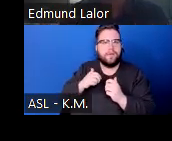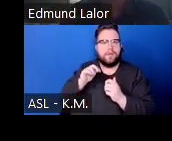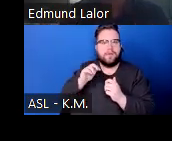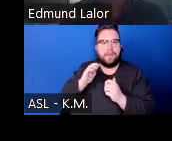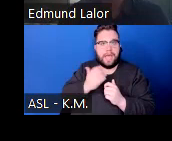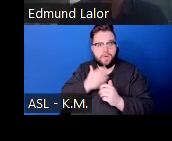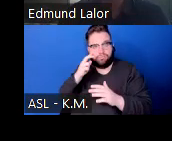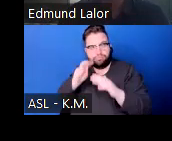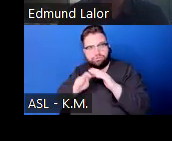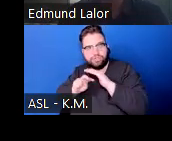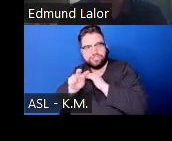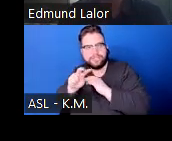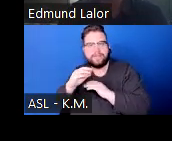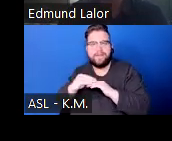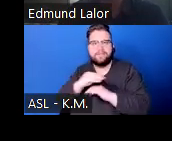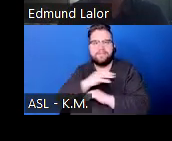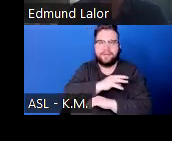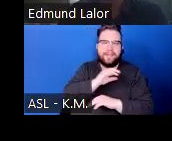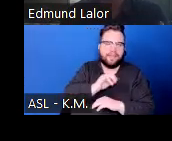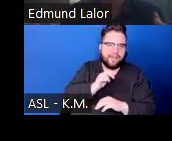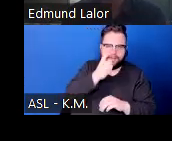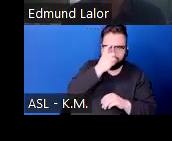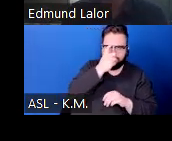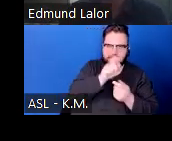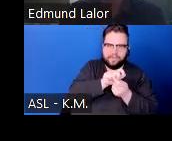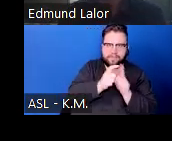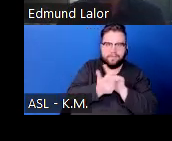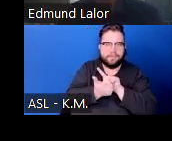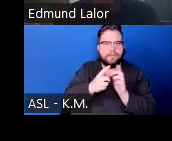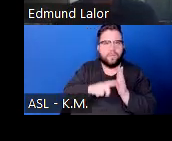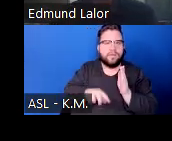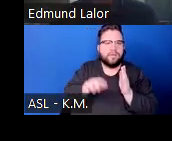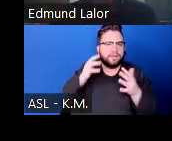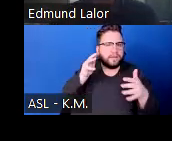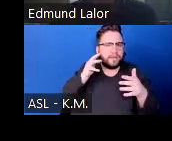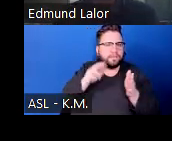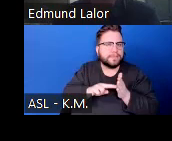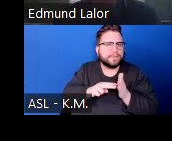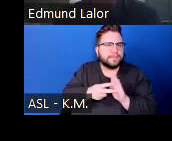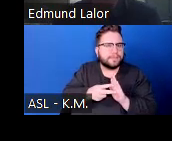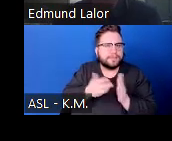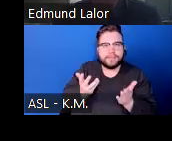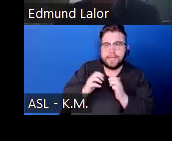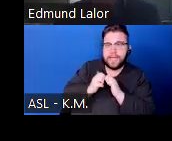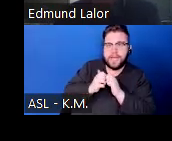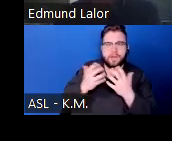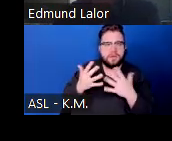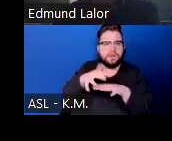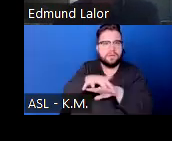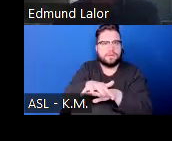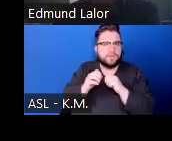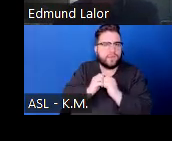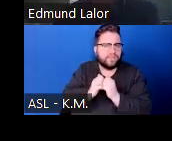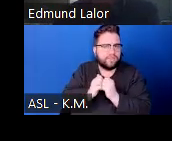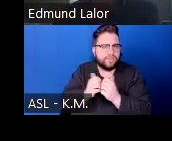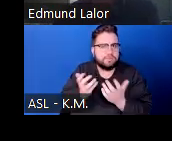this predictive knowledge of the world to alter that sensory processing that's coming in? How are those things merging? So